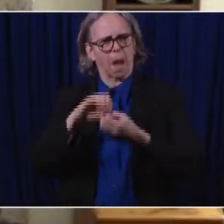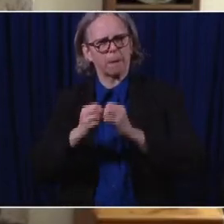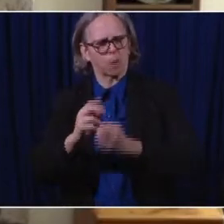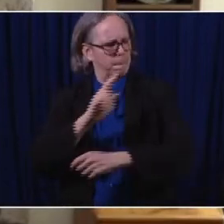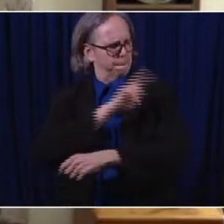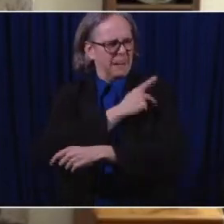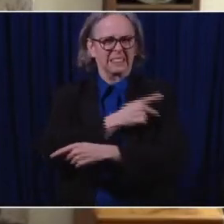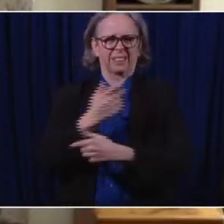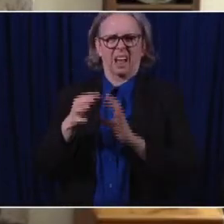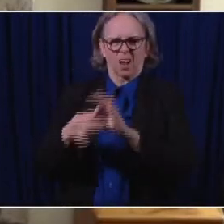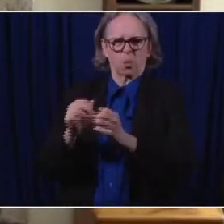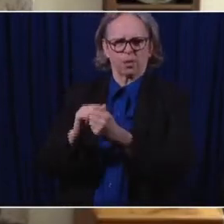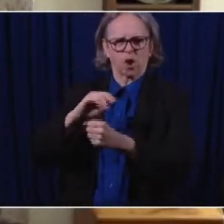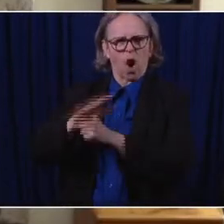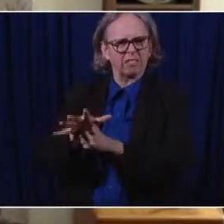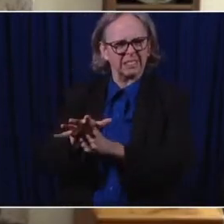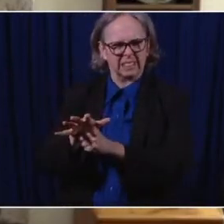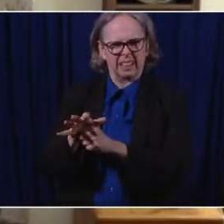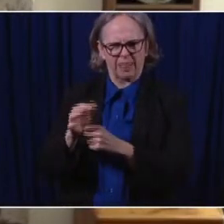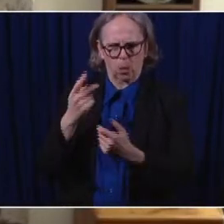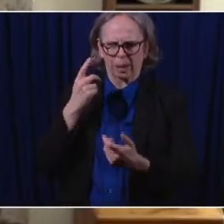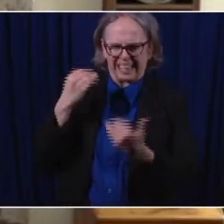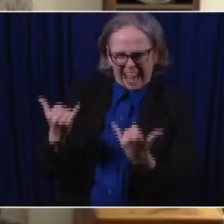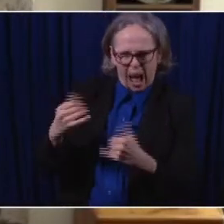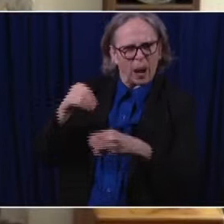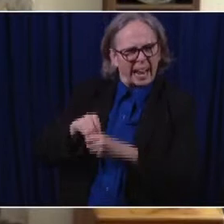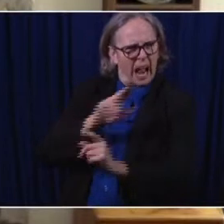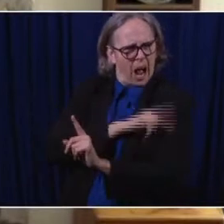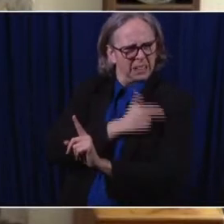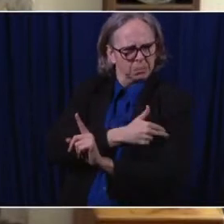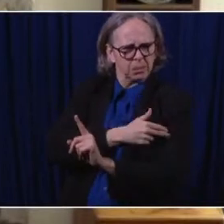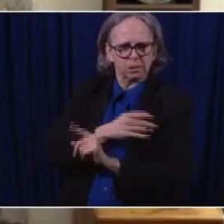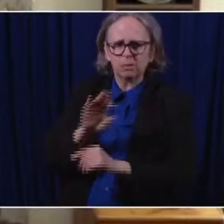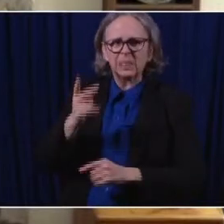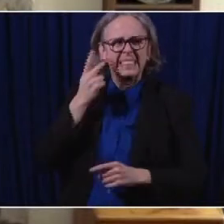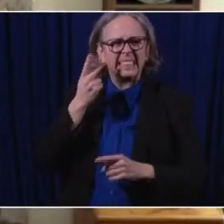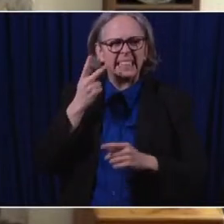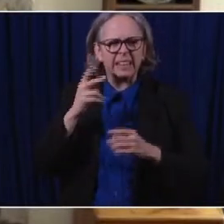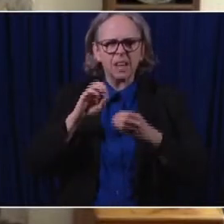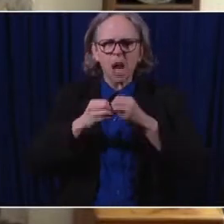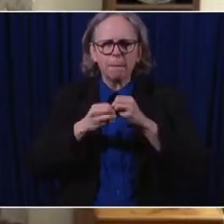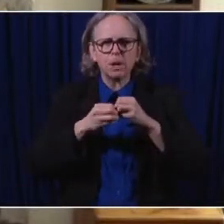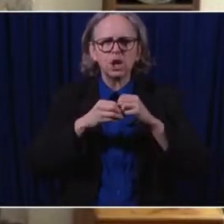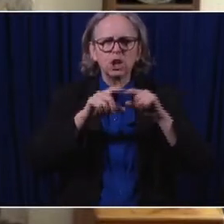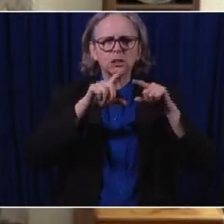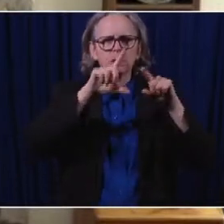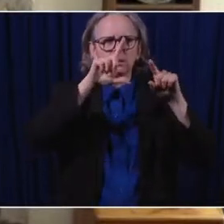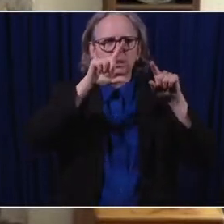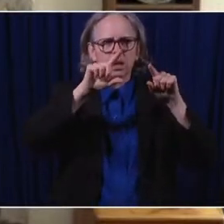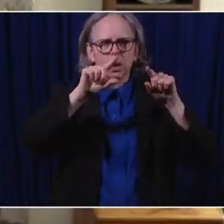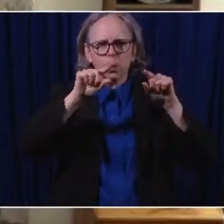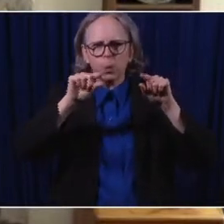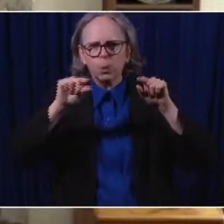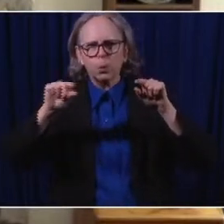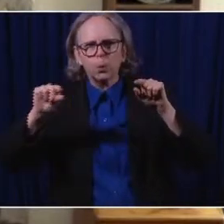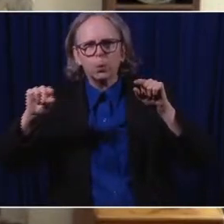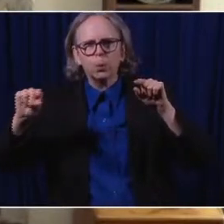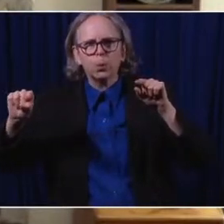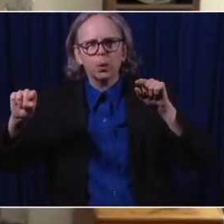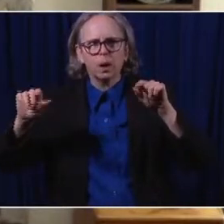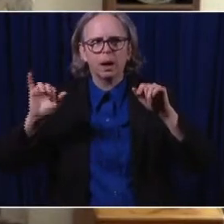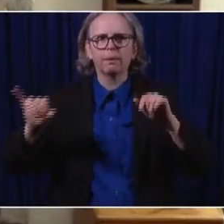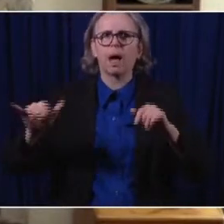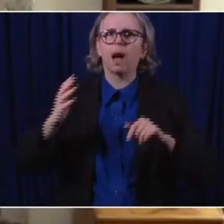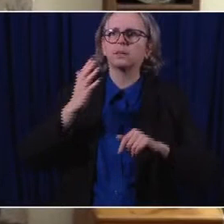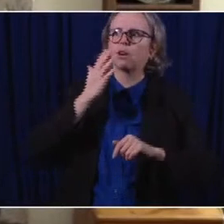are in our hospitals in Ohio? We take the count every single day, our hospitals do. How many people are there because of COVID? And you can